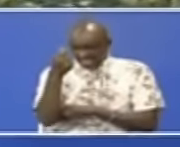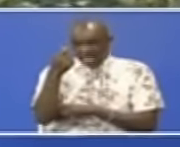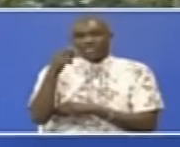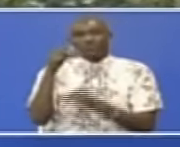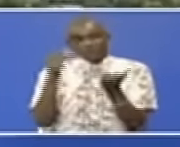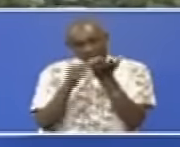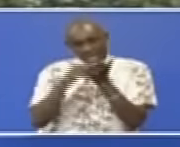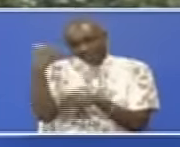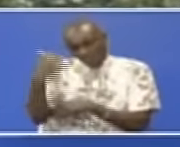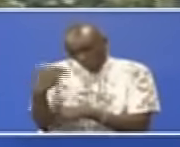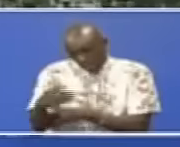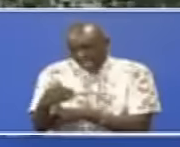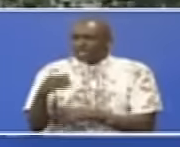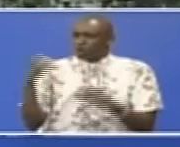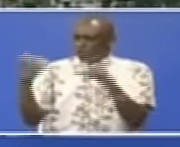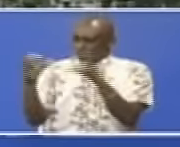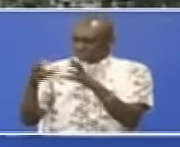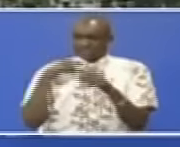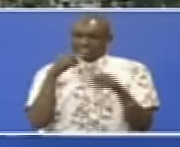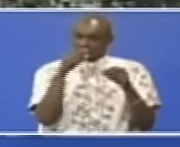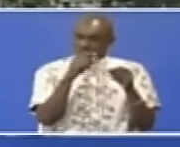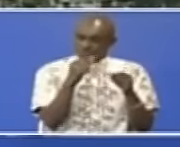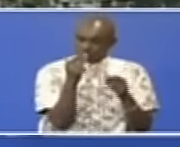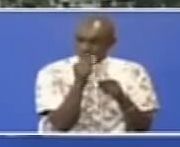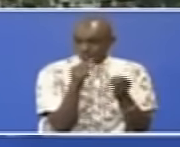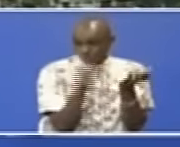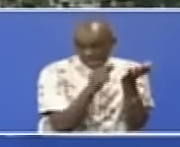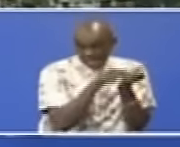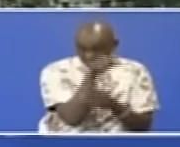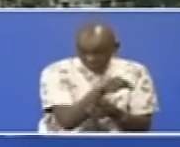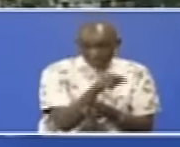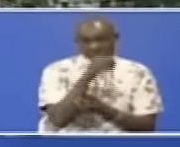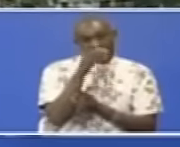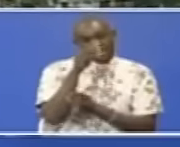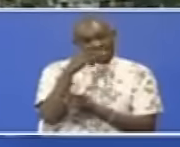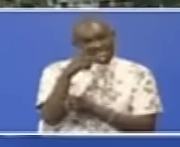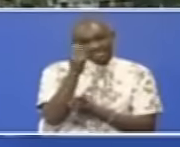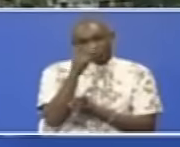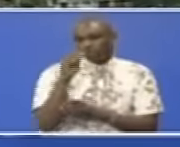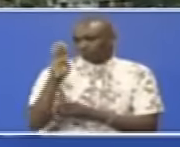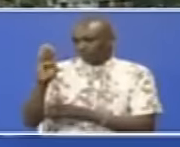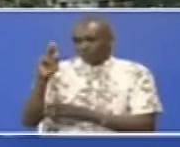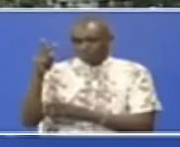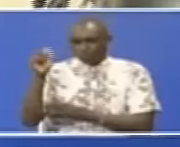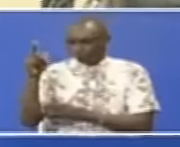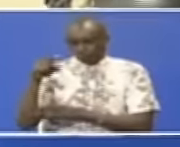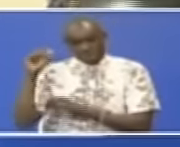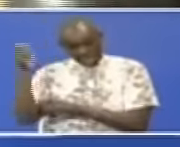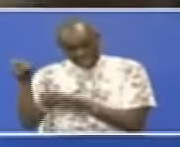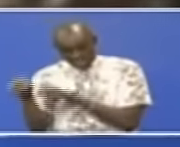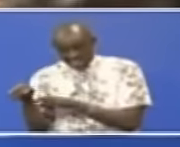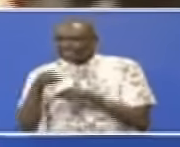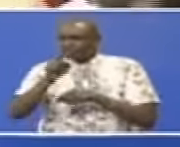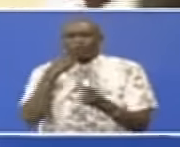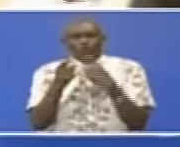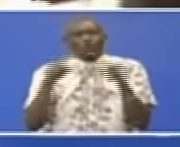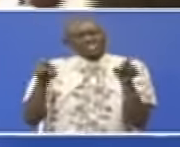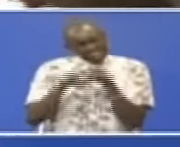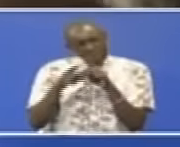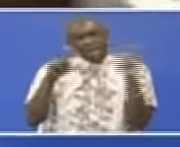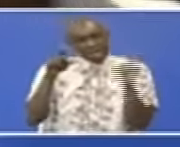border. The community on the Uganda side are Bagisu, while those on the Kenyan side are Bokusus. However, the two speak the same